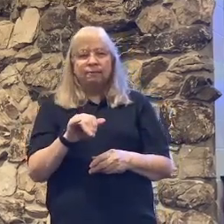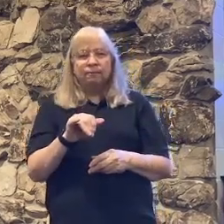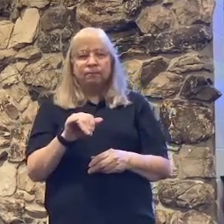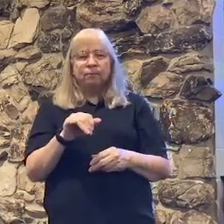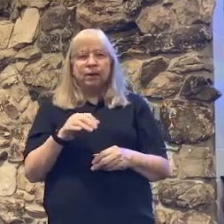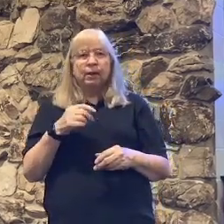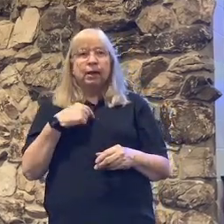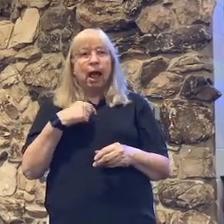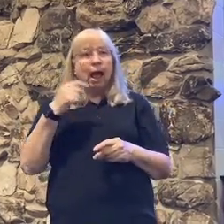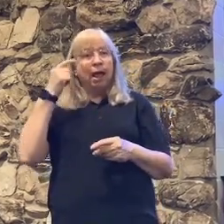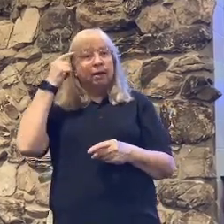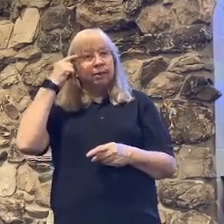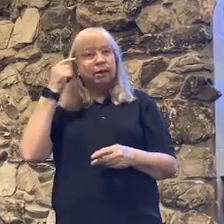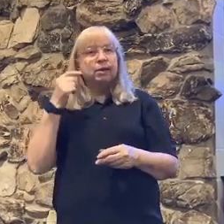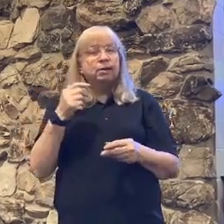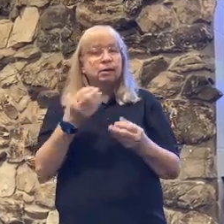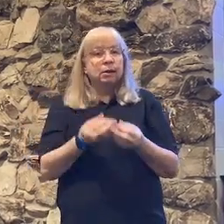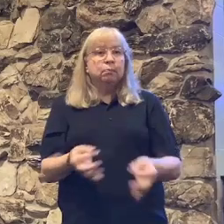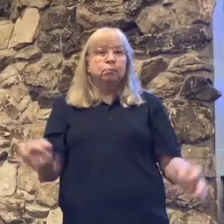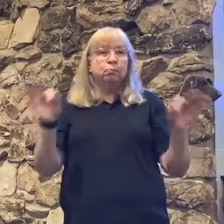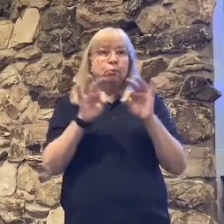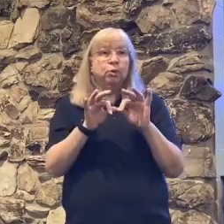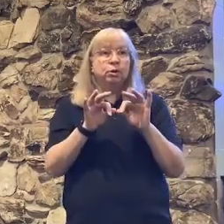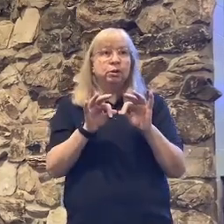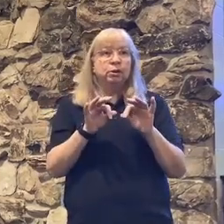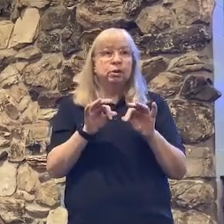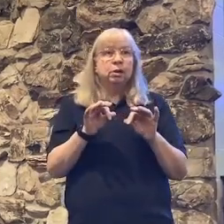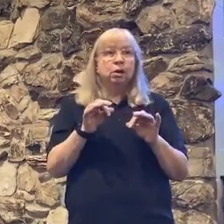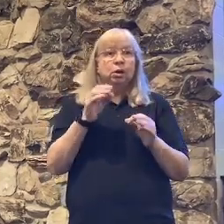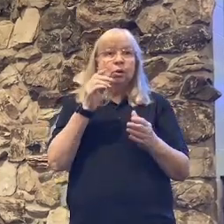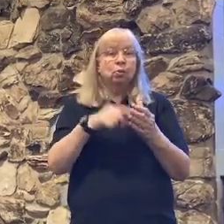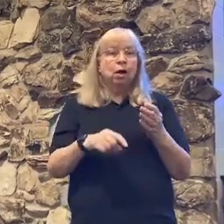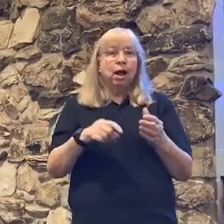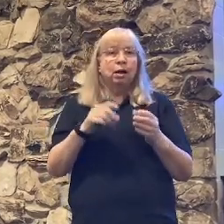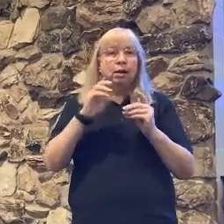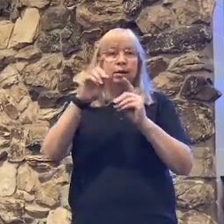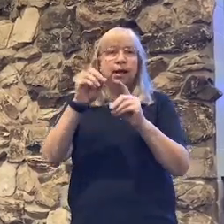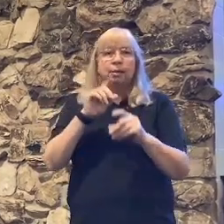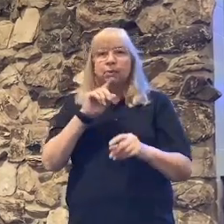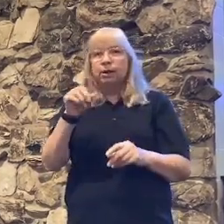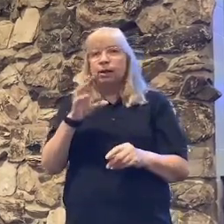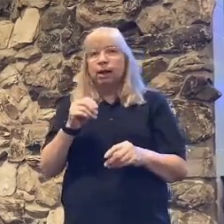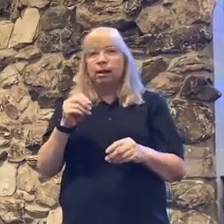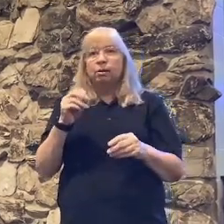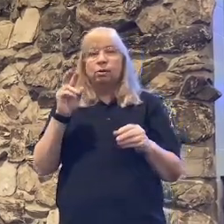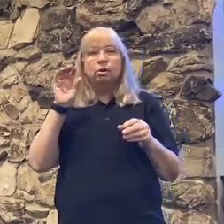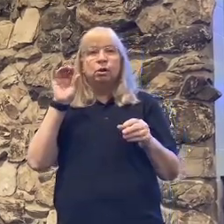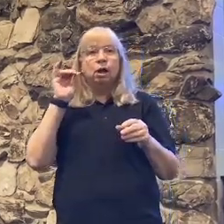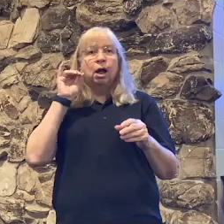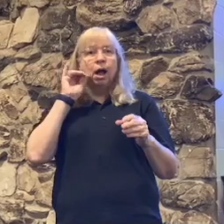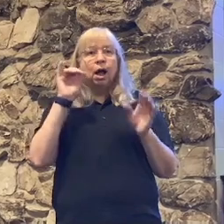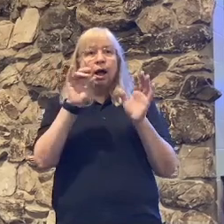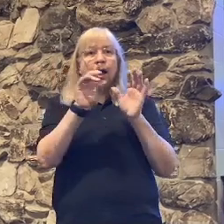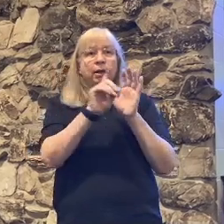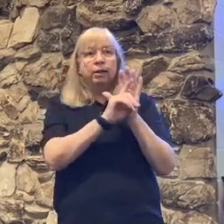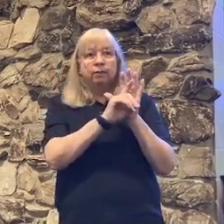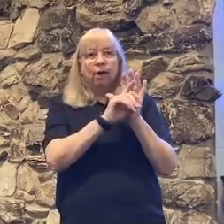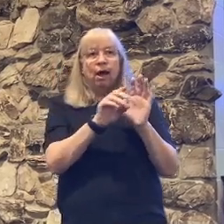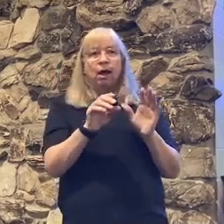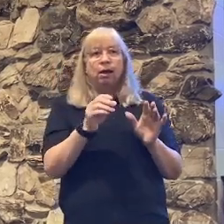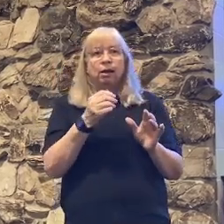Because I think it's important for us to know what a disciple is, to identify ourselves as that disciple before we can